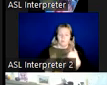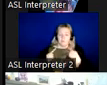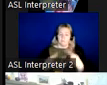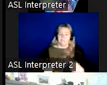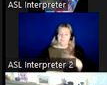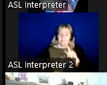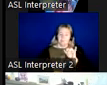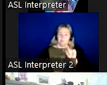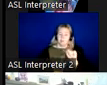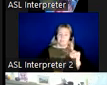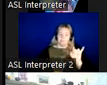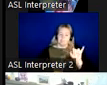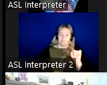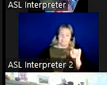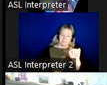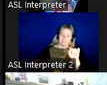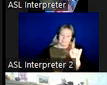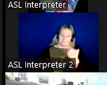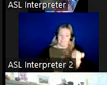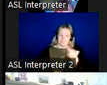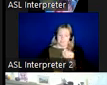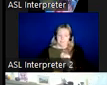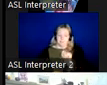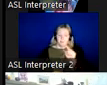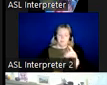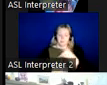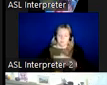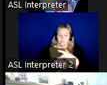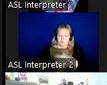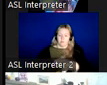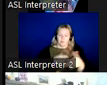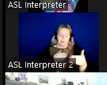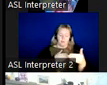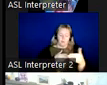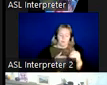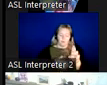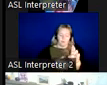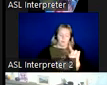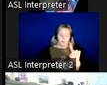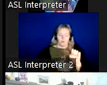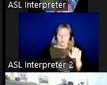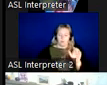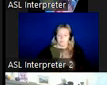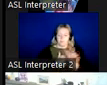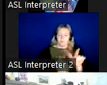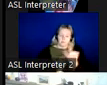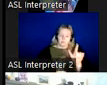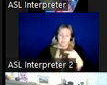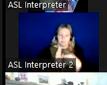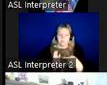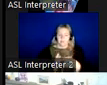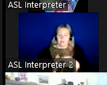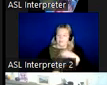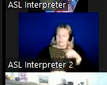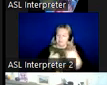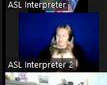So Get Moving physical literacy kits available at Corner Brook Public Library. Some of them include the beanbag toss as well as yoga